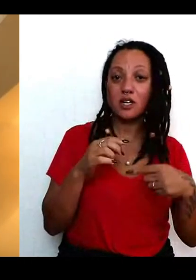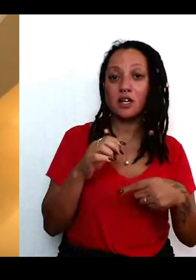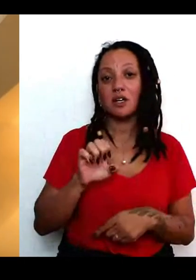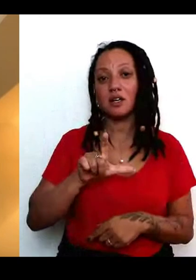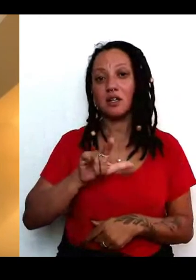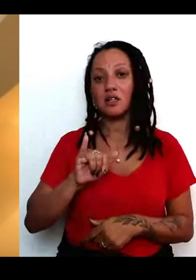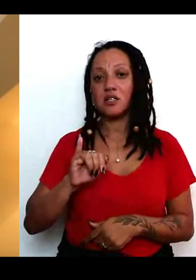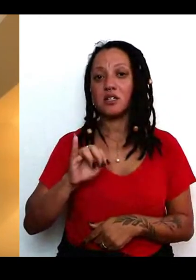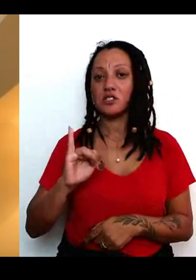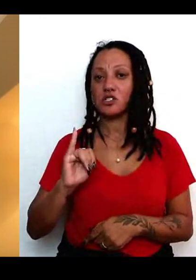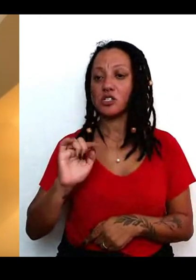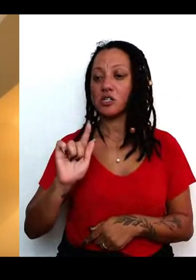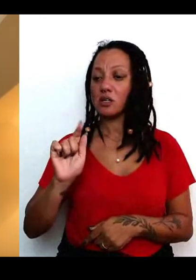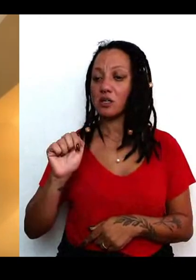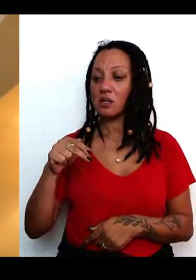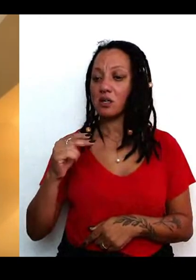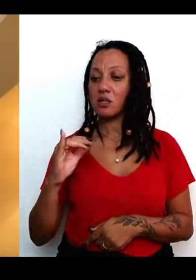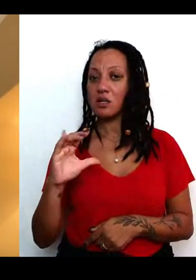foreign